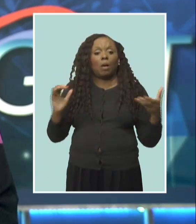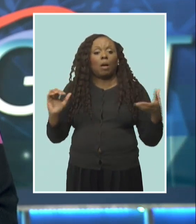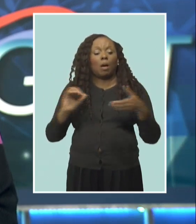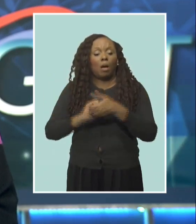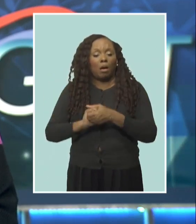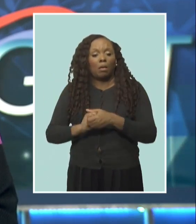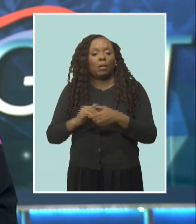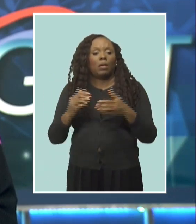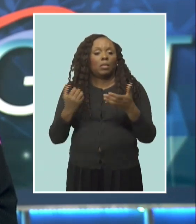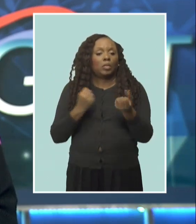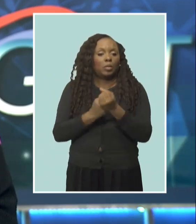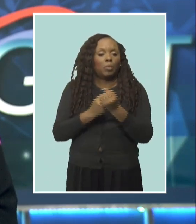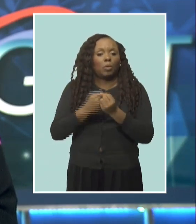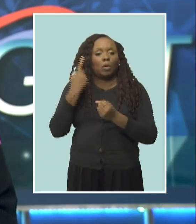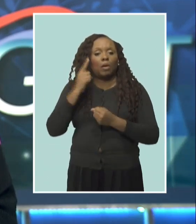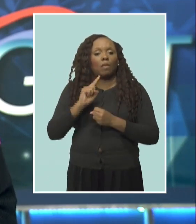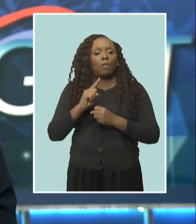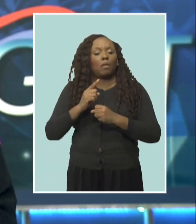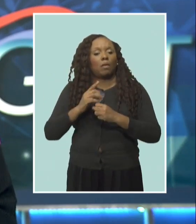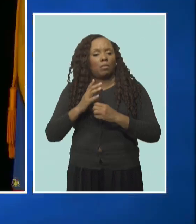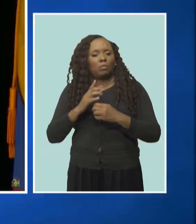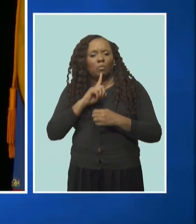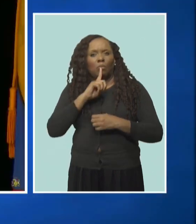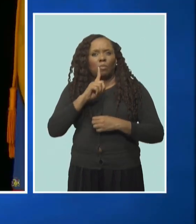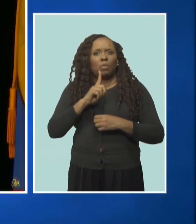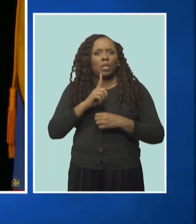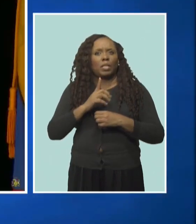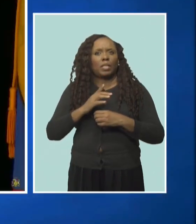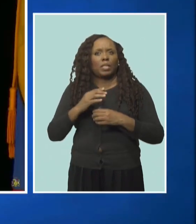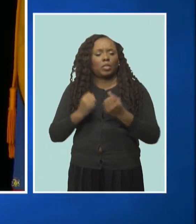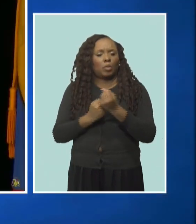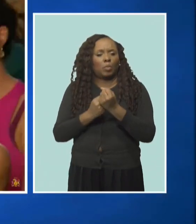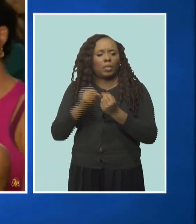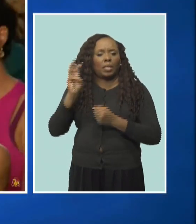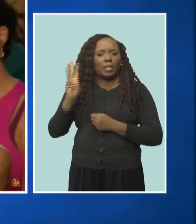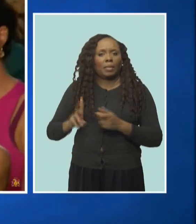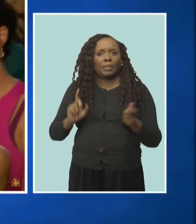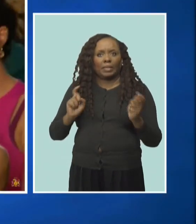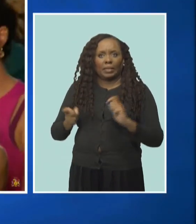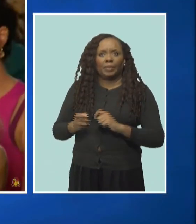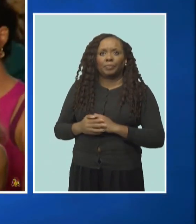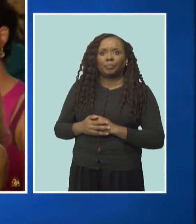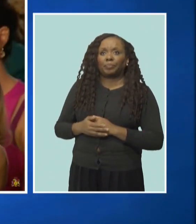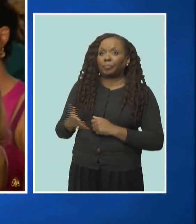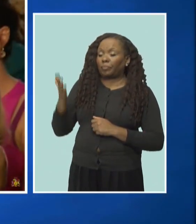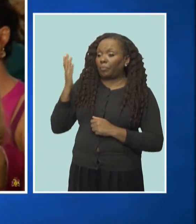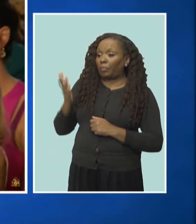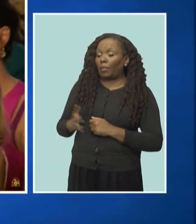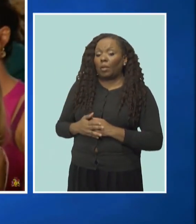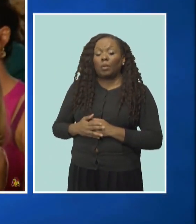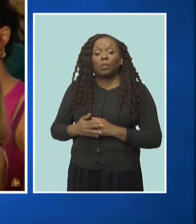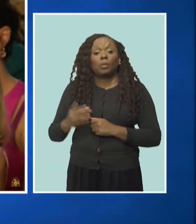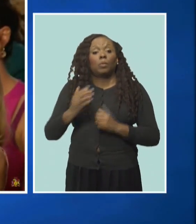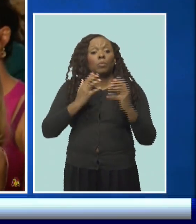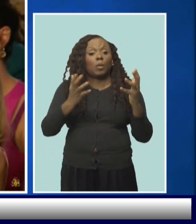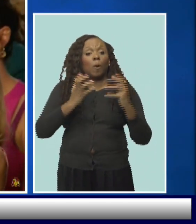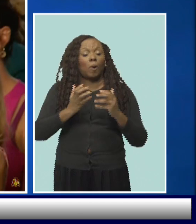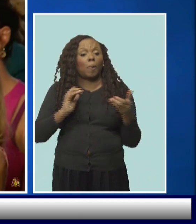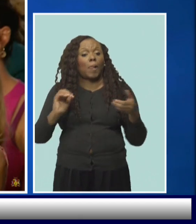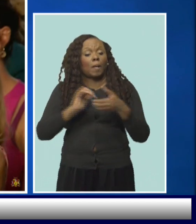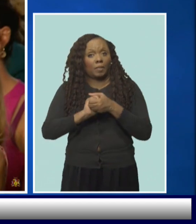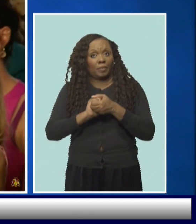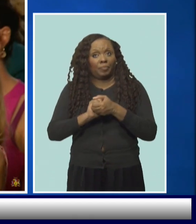in combating climate change. In fact, we are not asking for sympathy. We are asking for partnership.